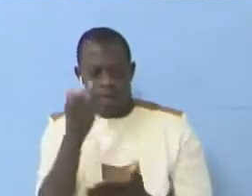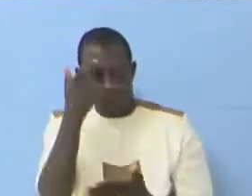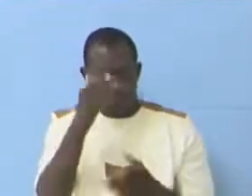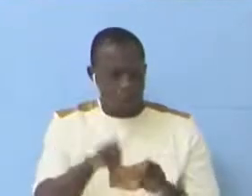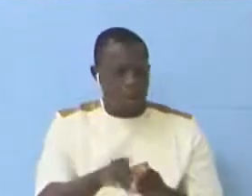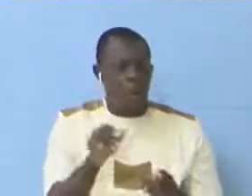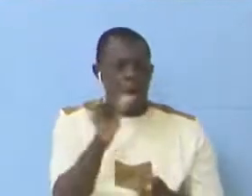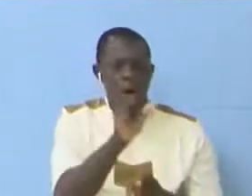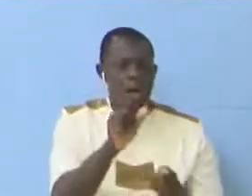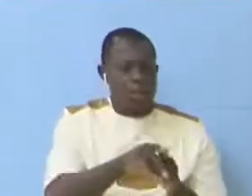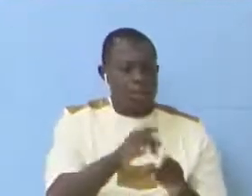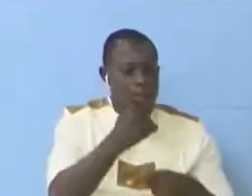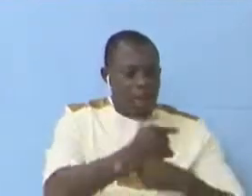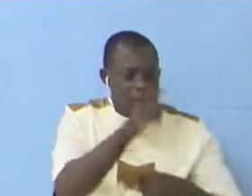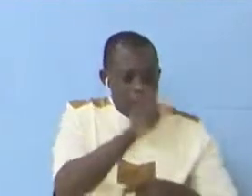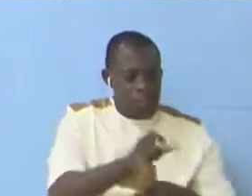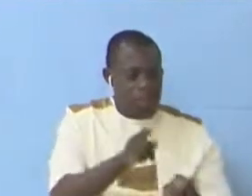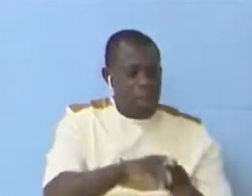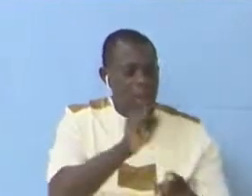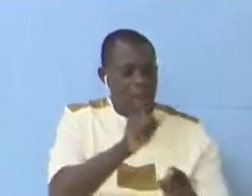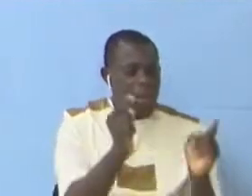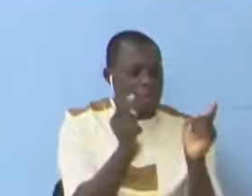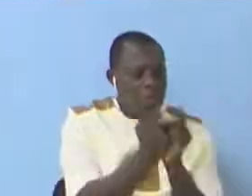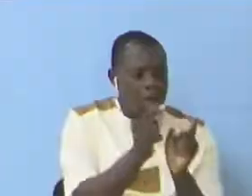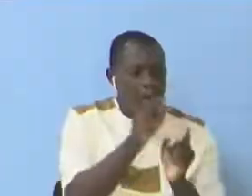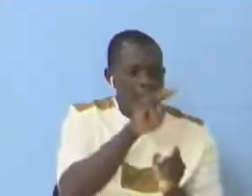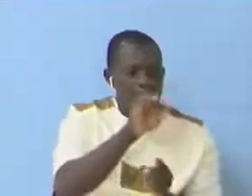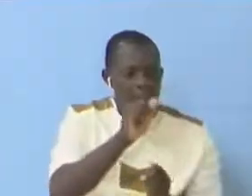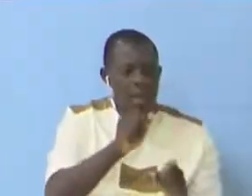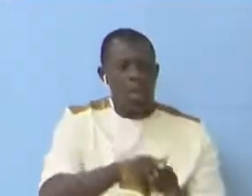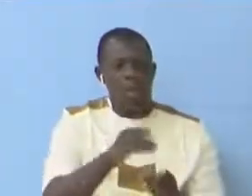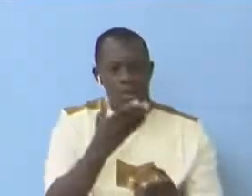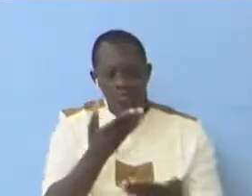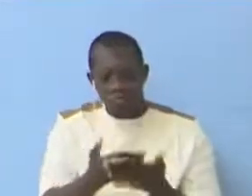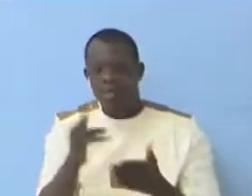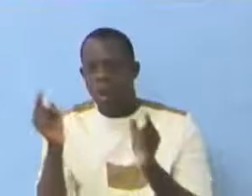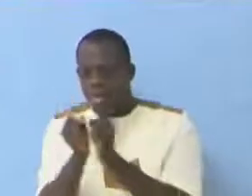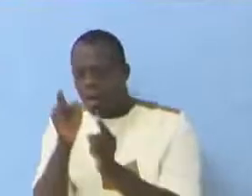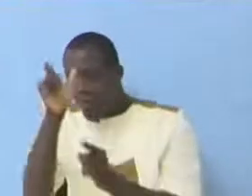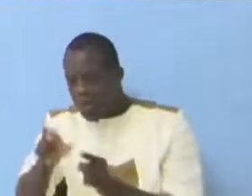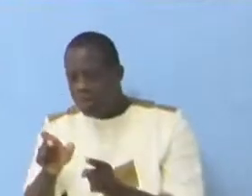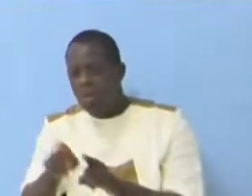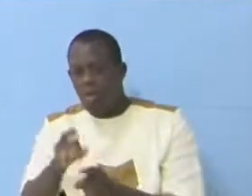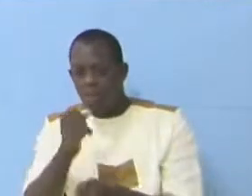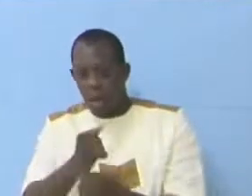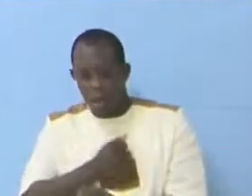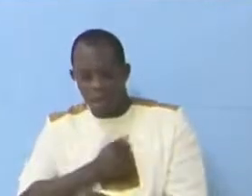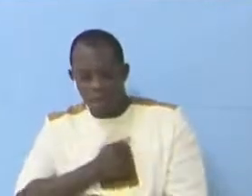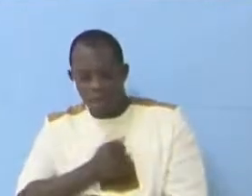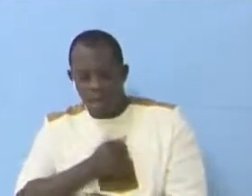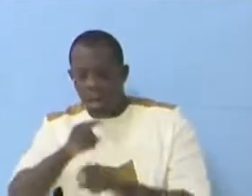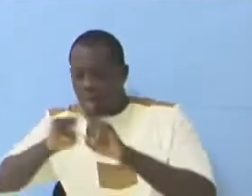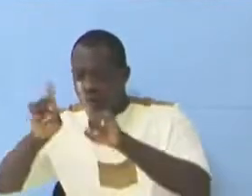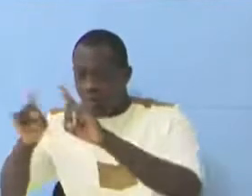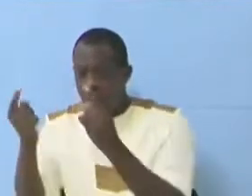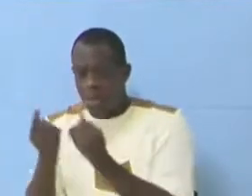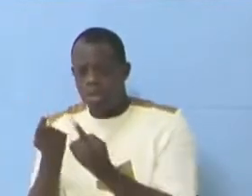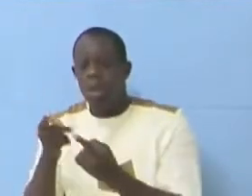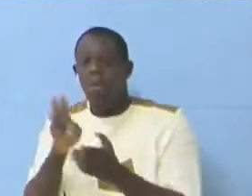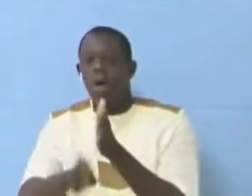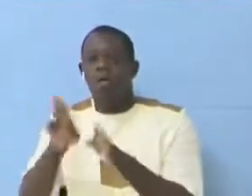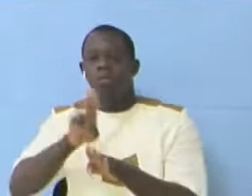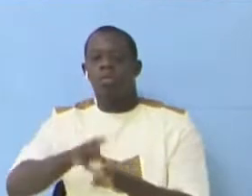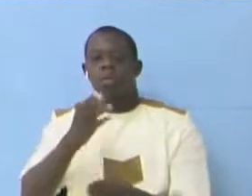agents to intimidate and bully Citizen B for them to get their own the results that they desire. Isn't that true?